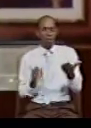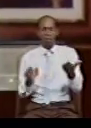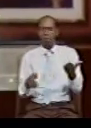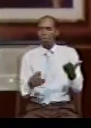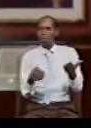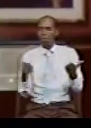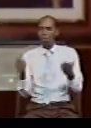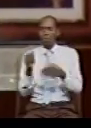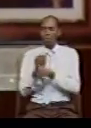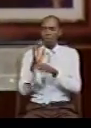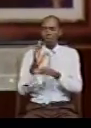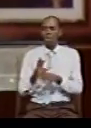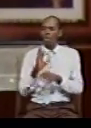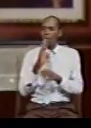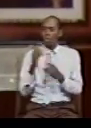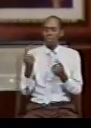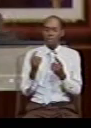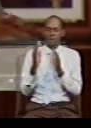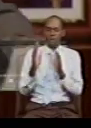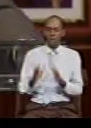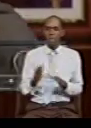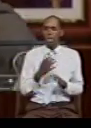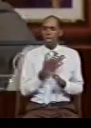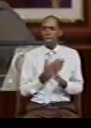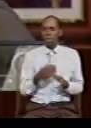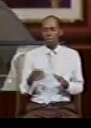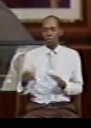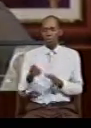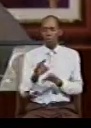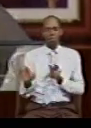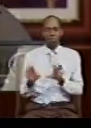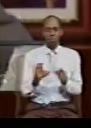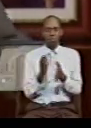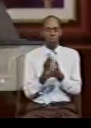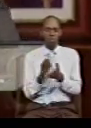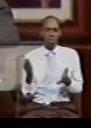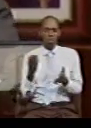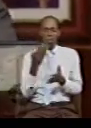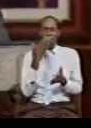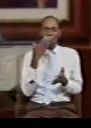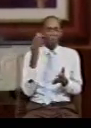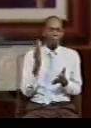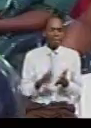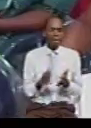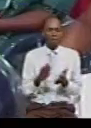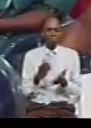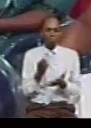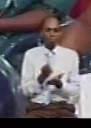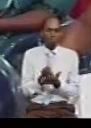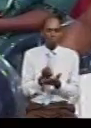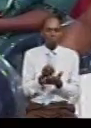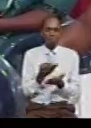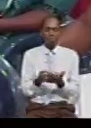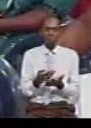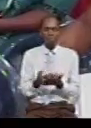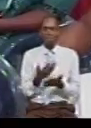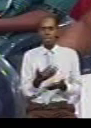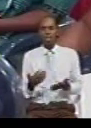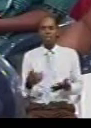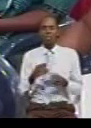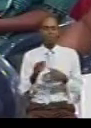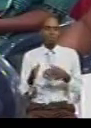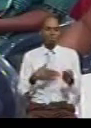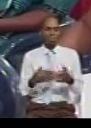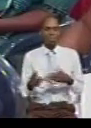unbelievers, and they do some bad financial things, you will stand. You